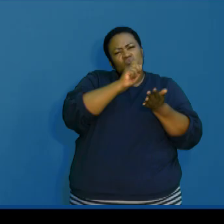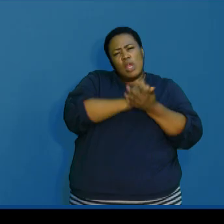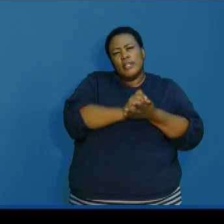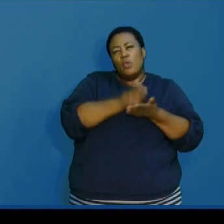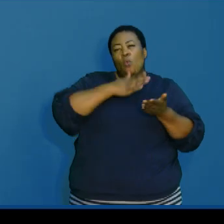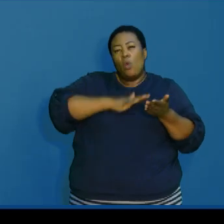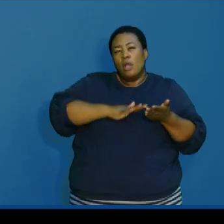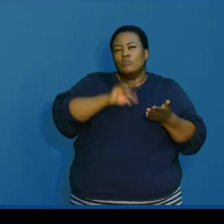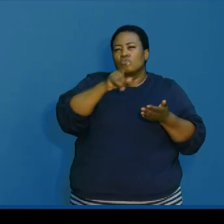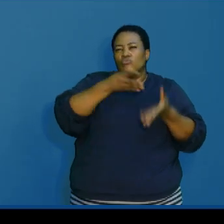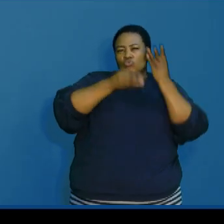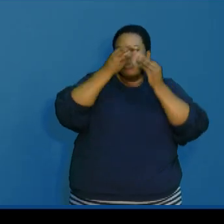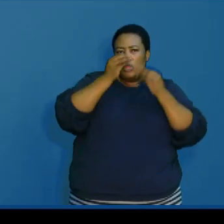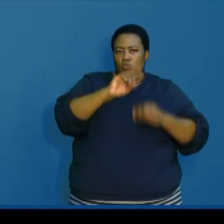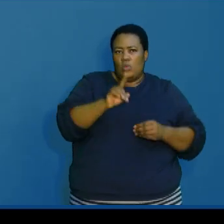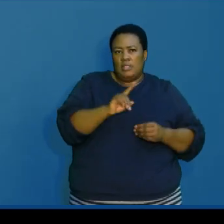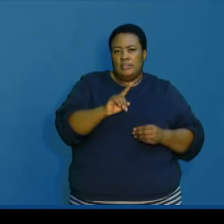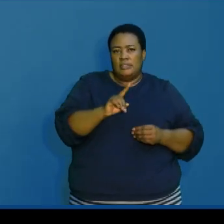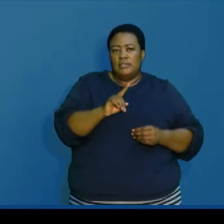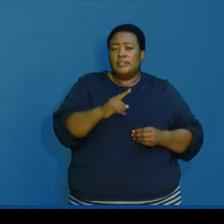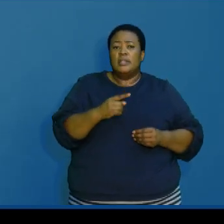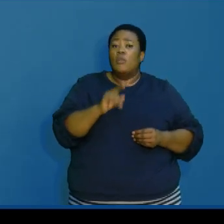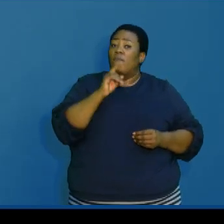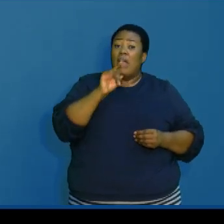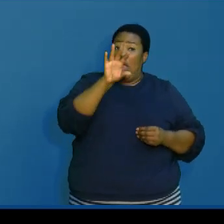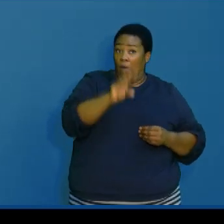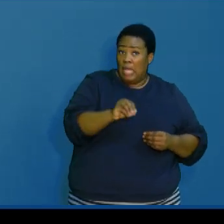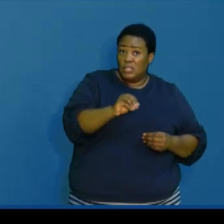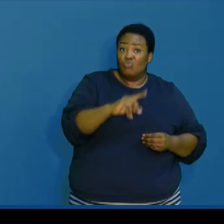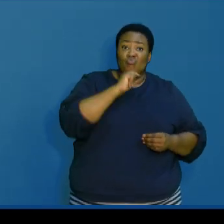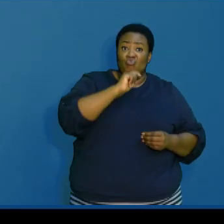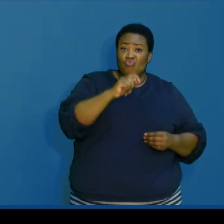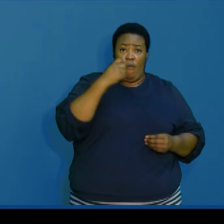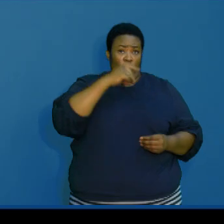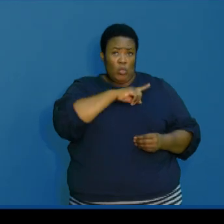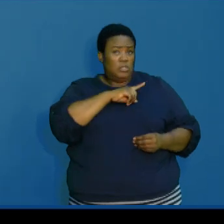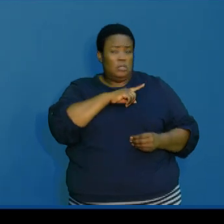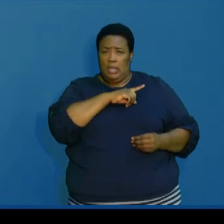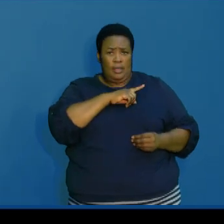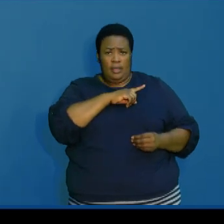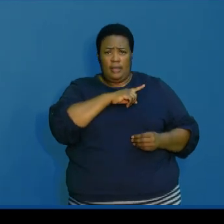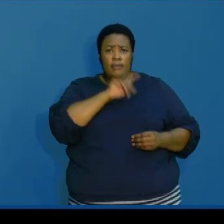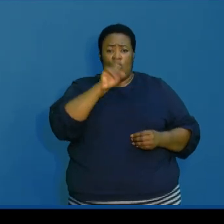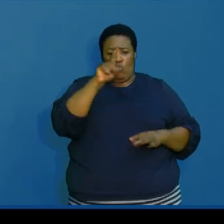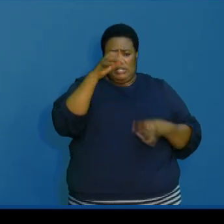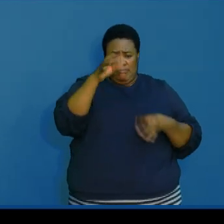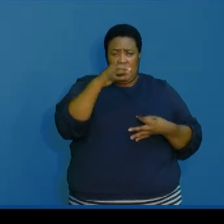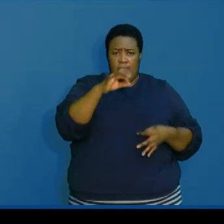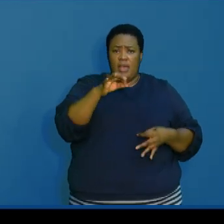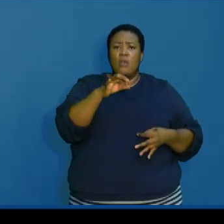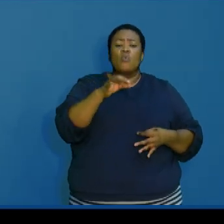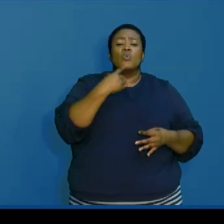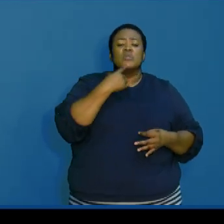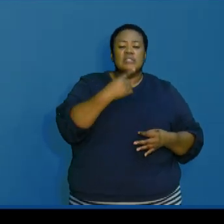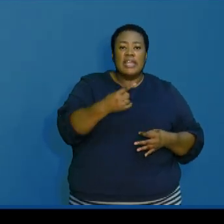They never ask you if the statement is true or false. Your examiner will actually tell you that the statement